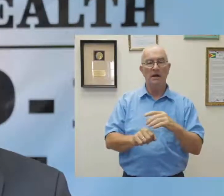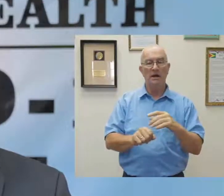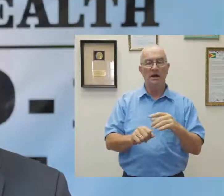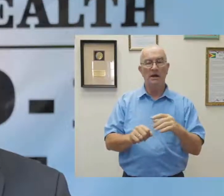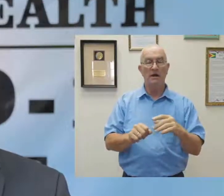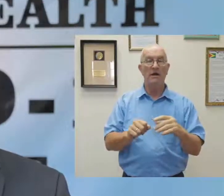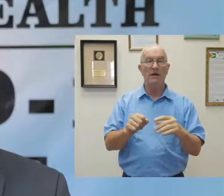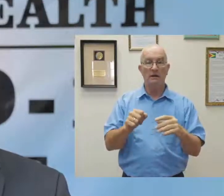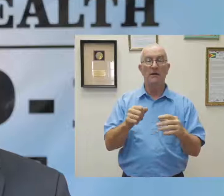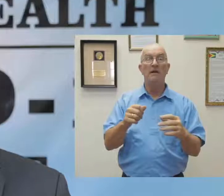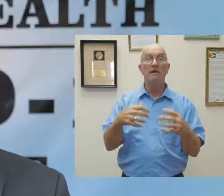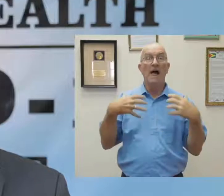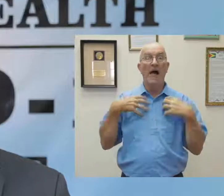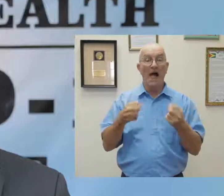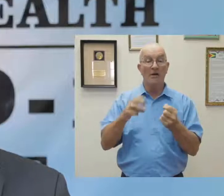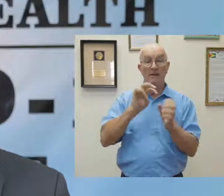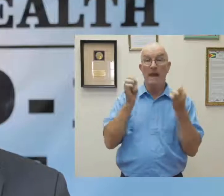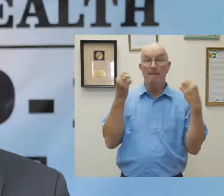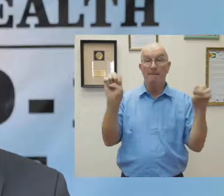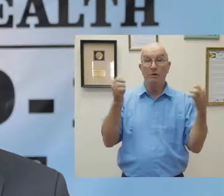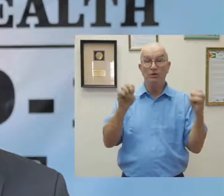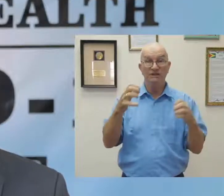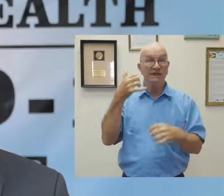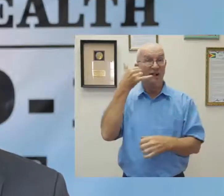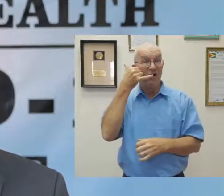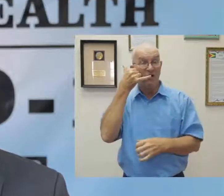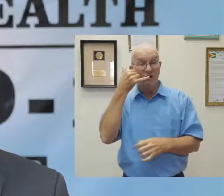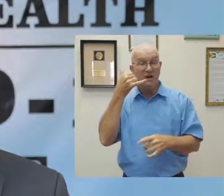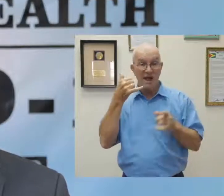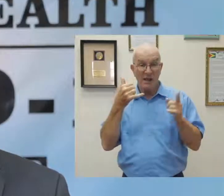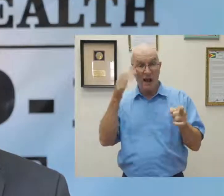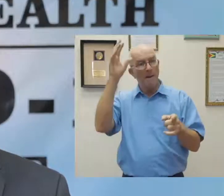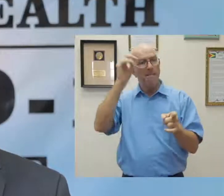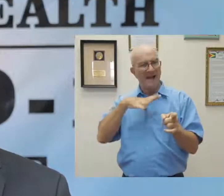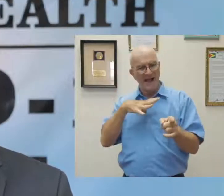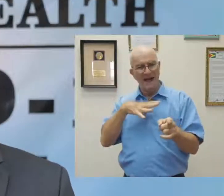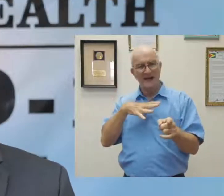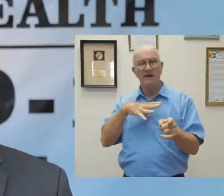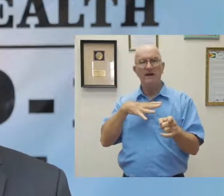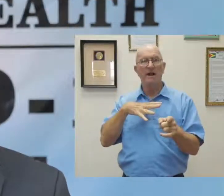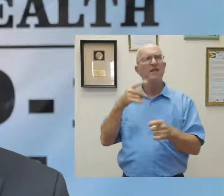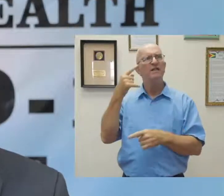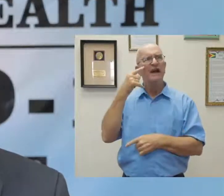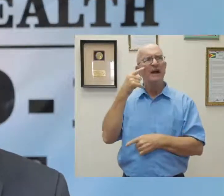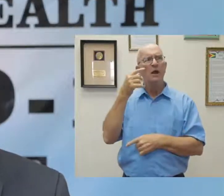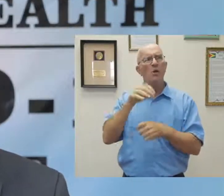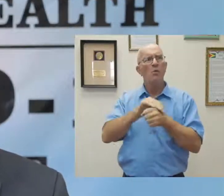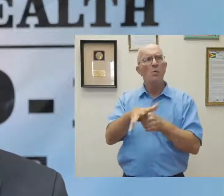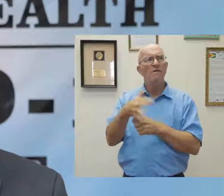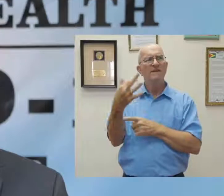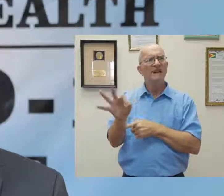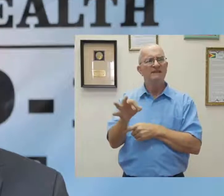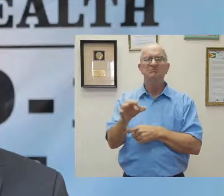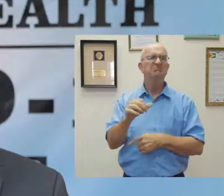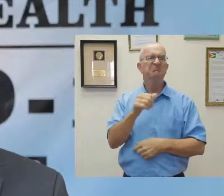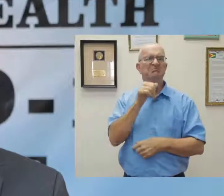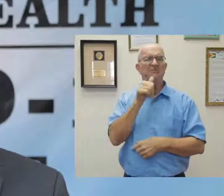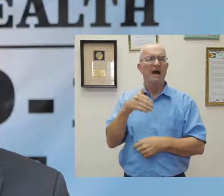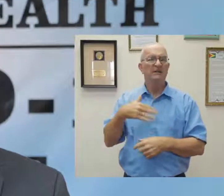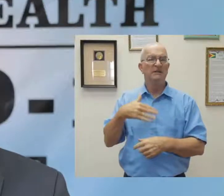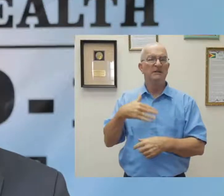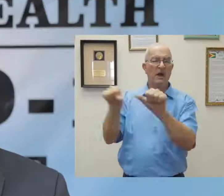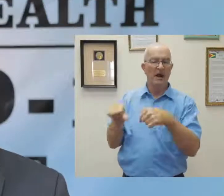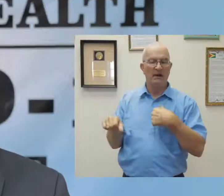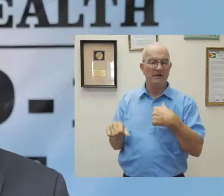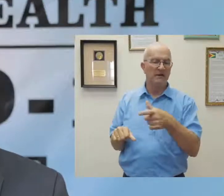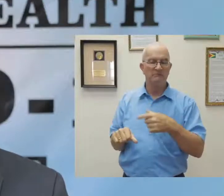hotline of the Health Emergency Operations Center, it has emerged that men think COVID-19 is not in their area, or